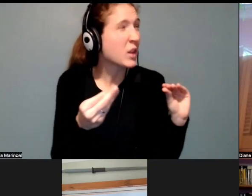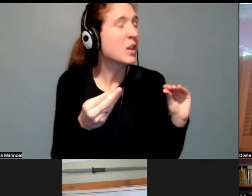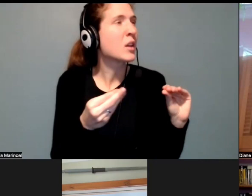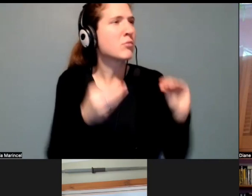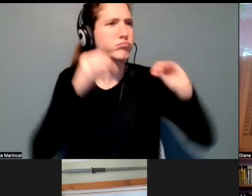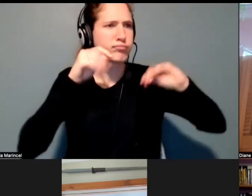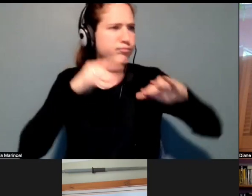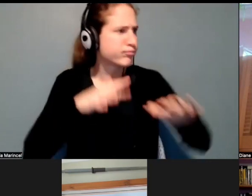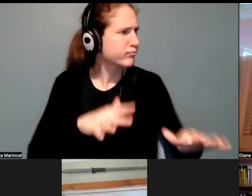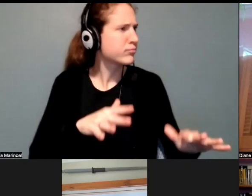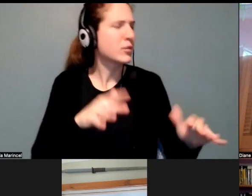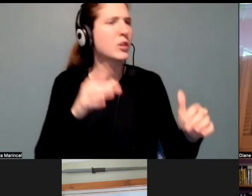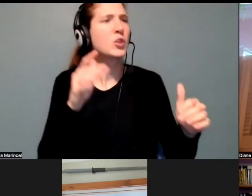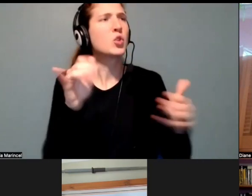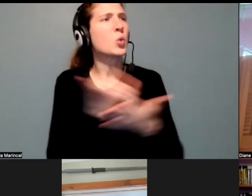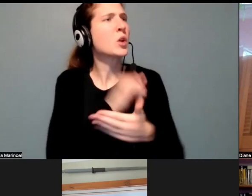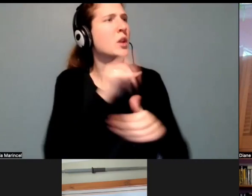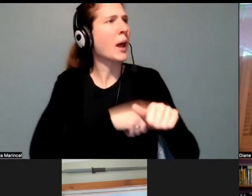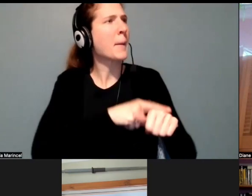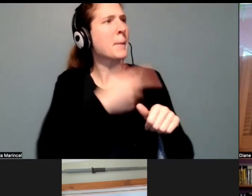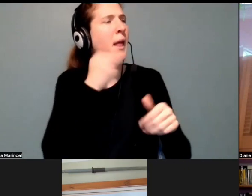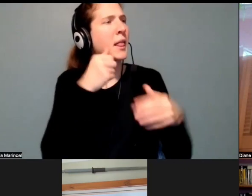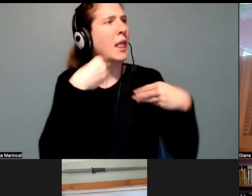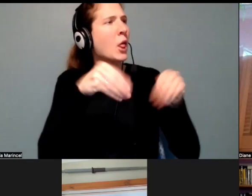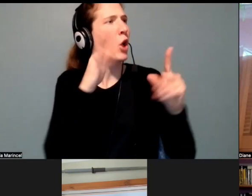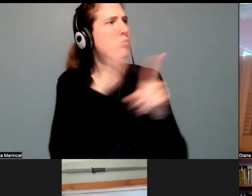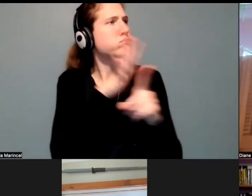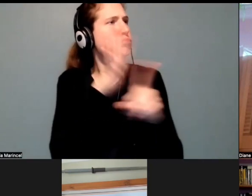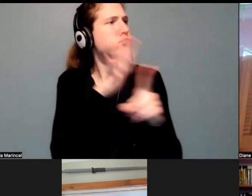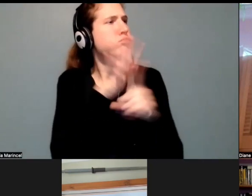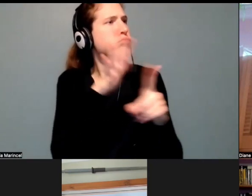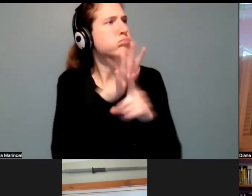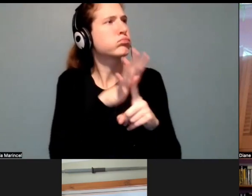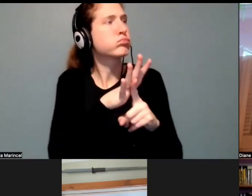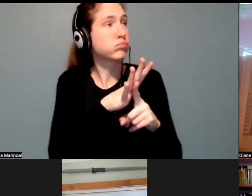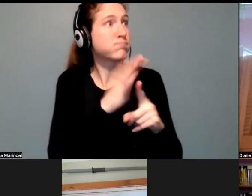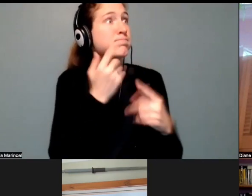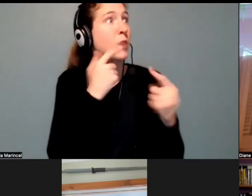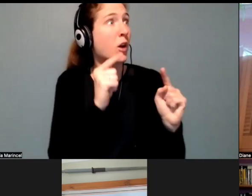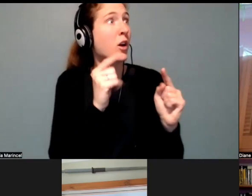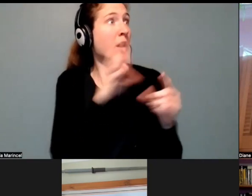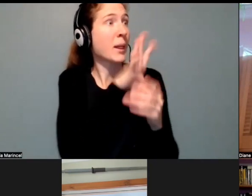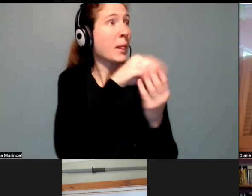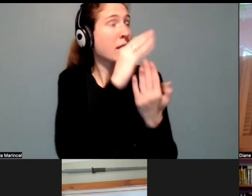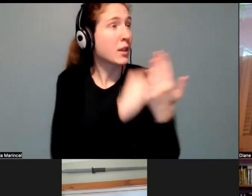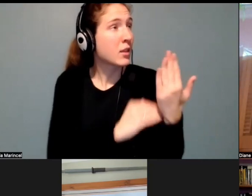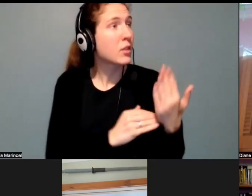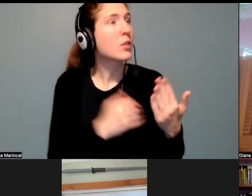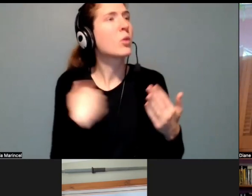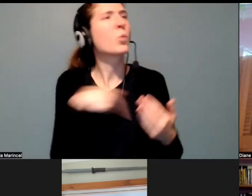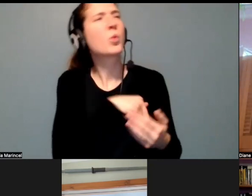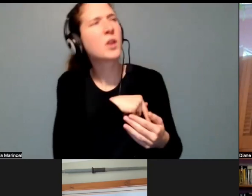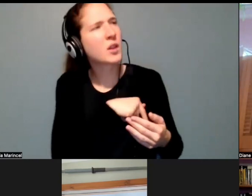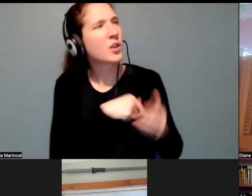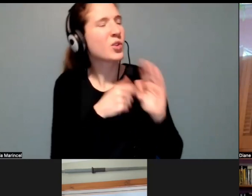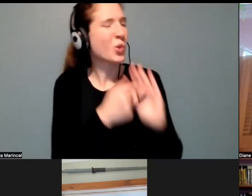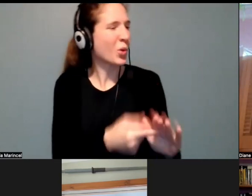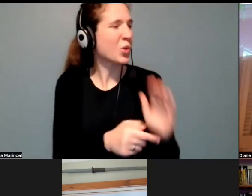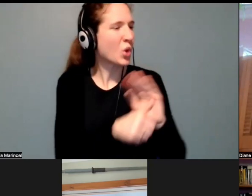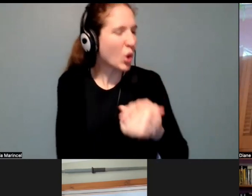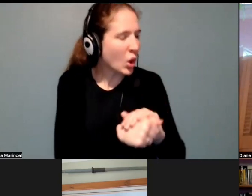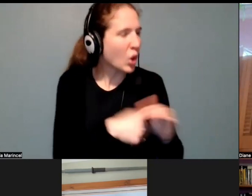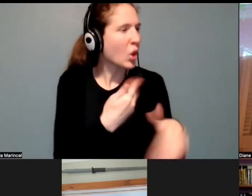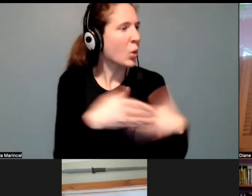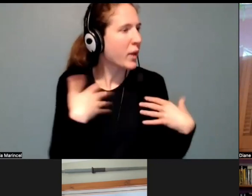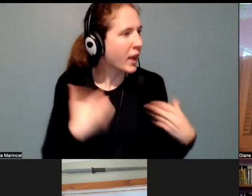week out. Cool. And that one, we work with a turtle rehab, turtle rescue. We do a whole bunch of like turtle stuff in